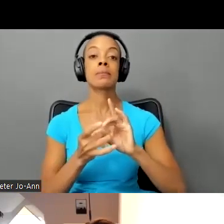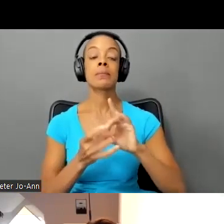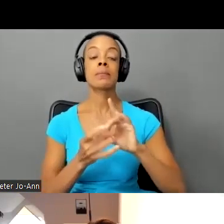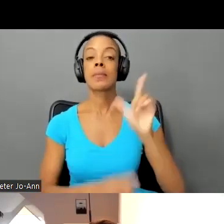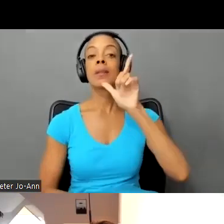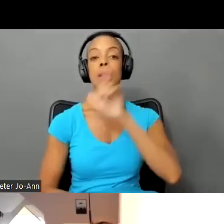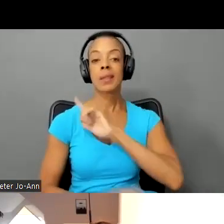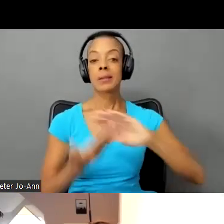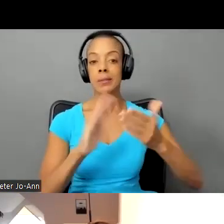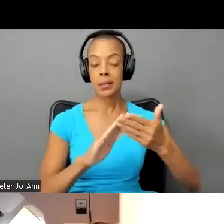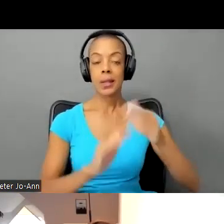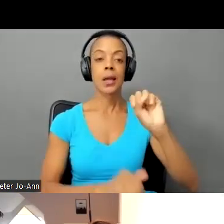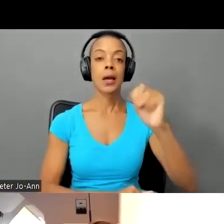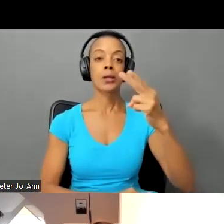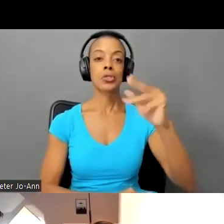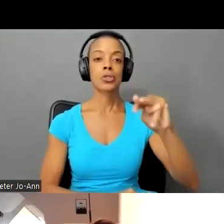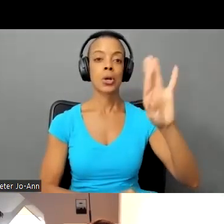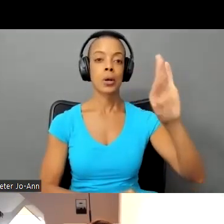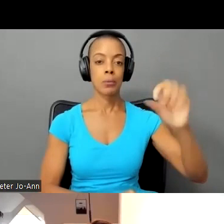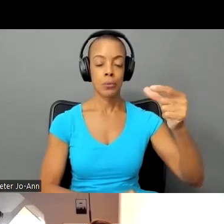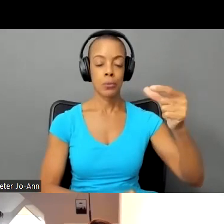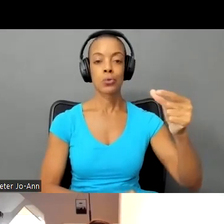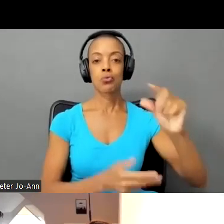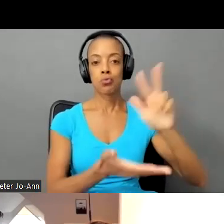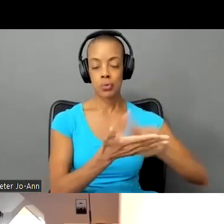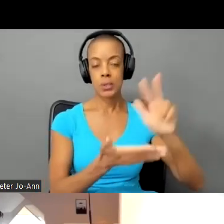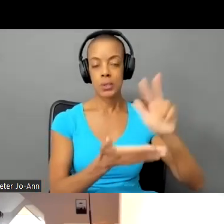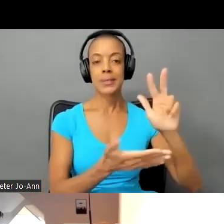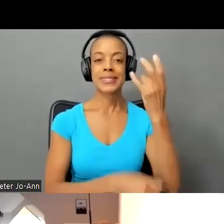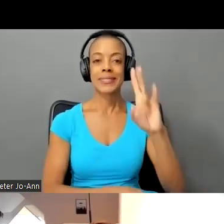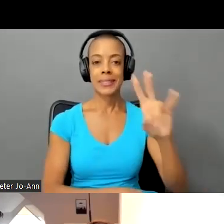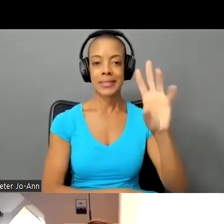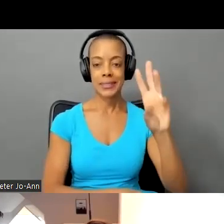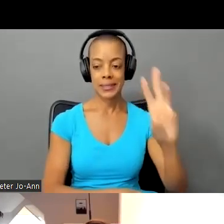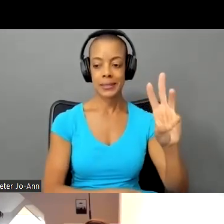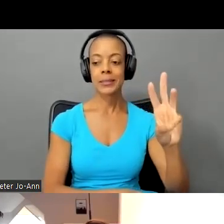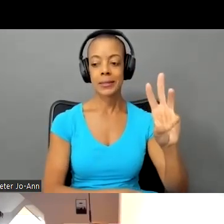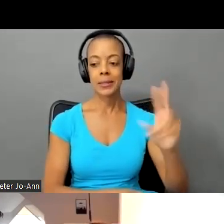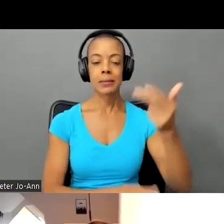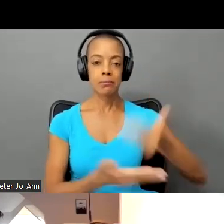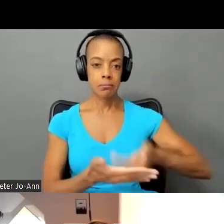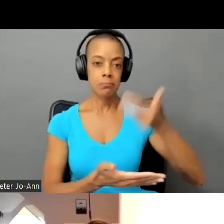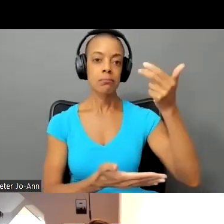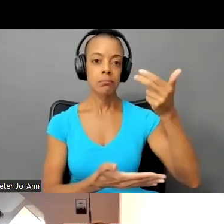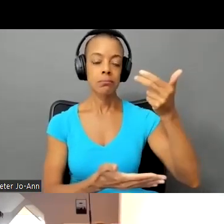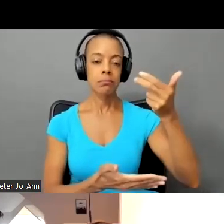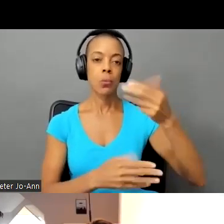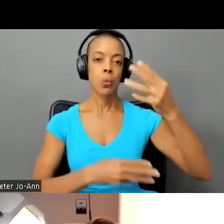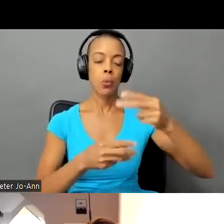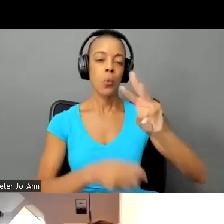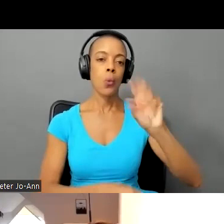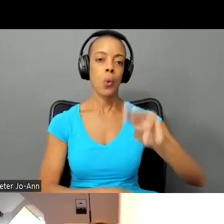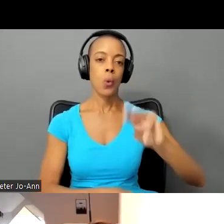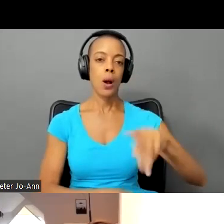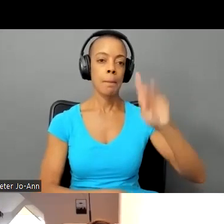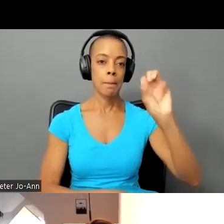as 1796 and the Dish with One Spoon Covenant Wampum. We make this acknowledgement to counter the doctrine